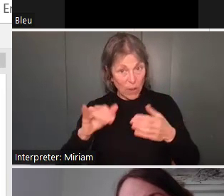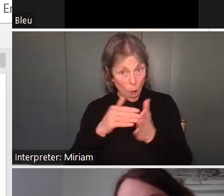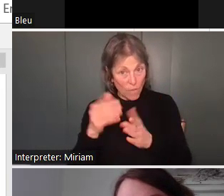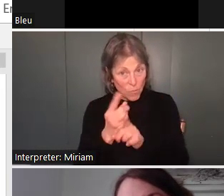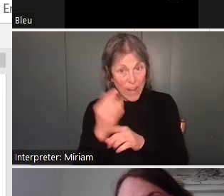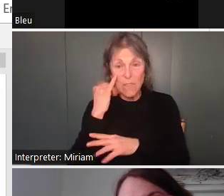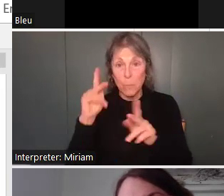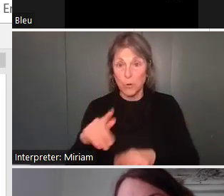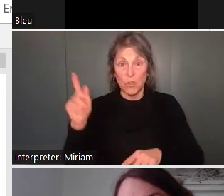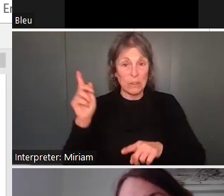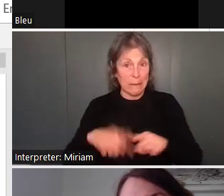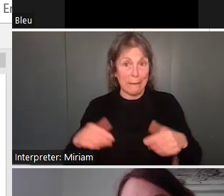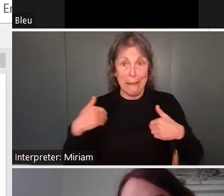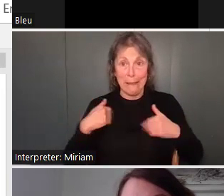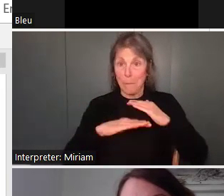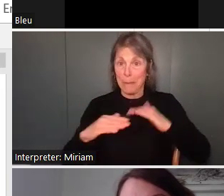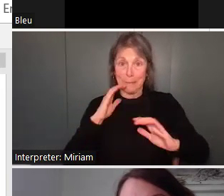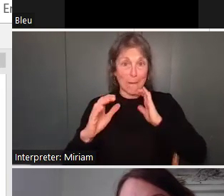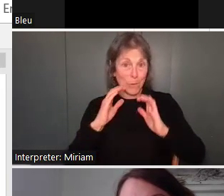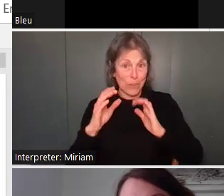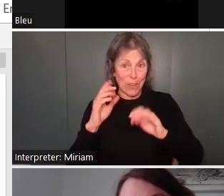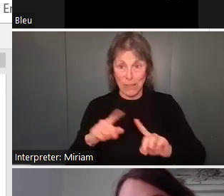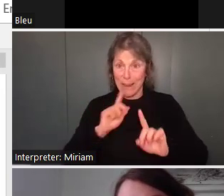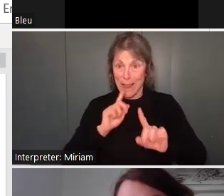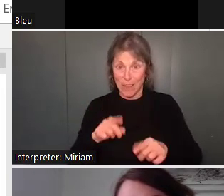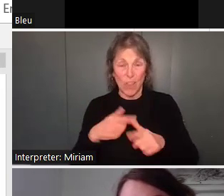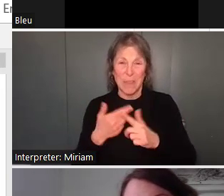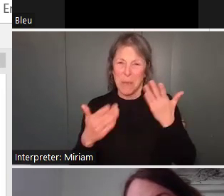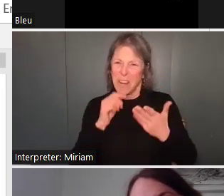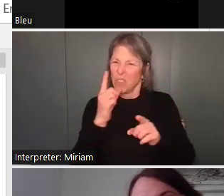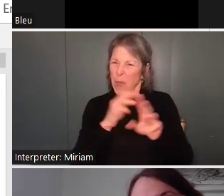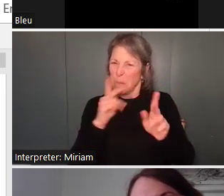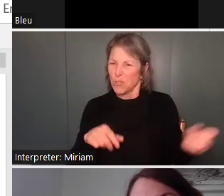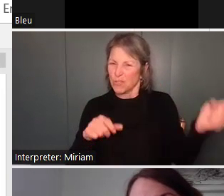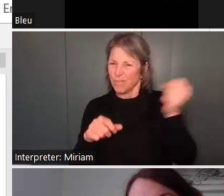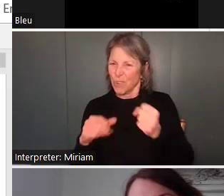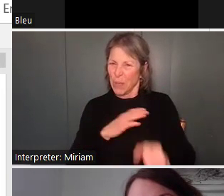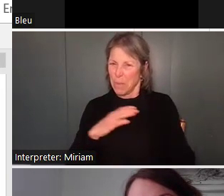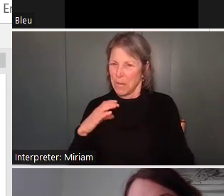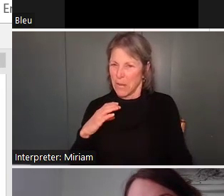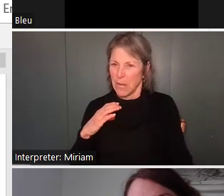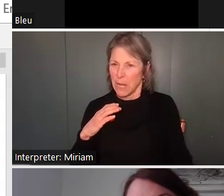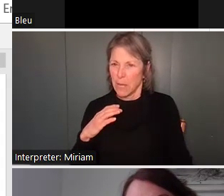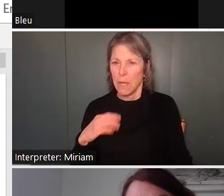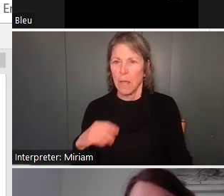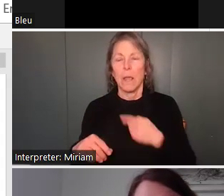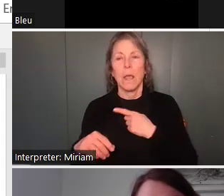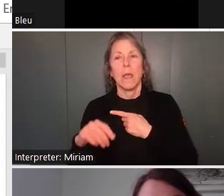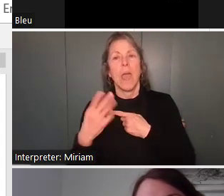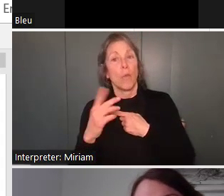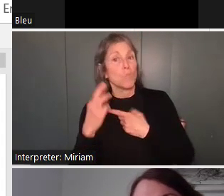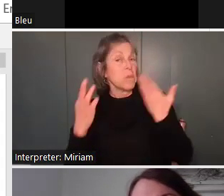can't even have that basic conversation, Yeah. then they might not be the right person for this committee. Okay, that's a good way to think about it.